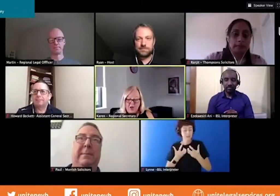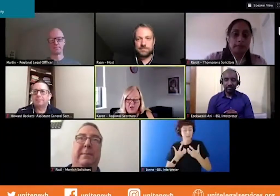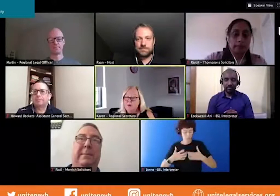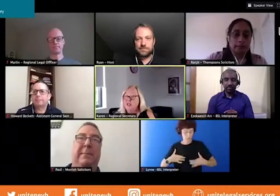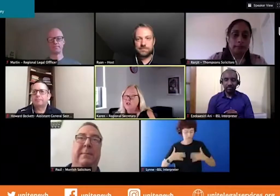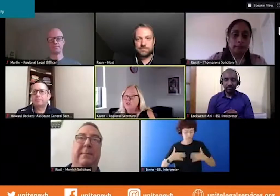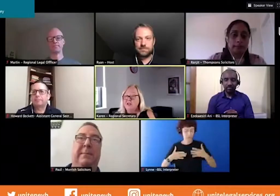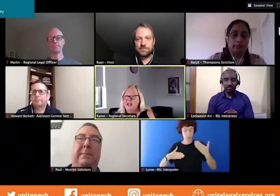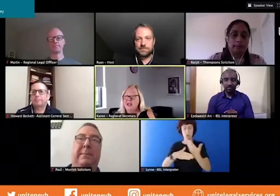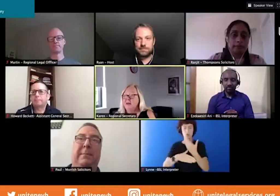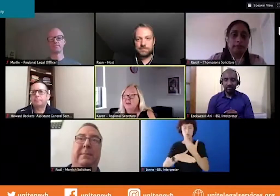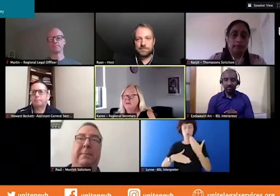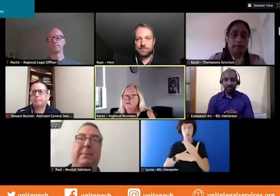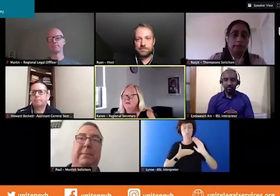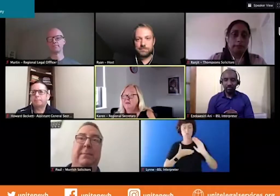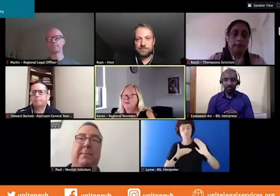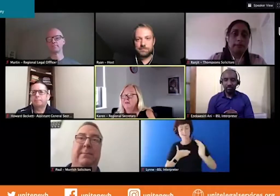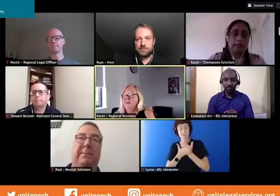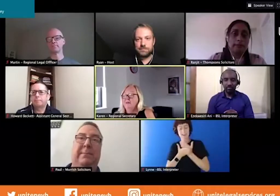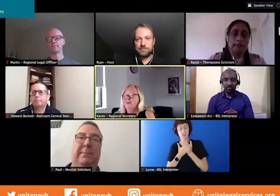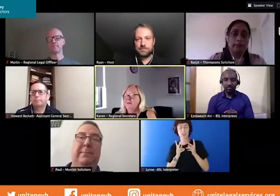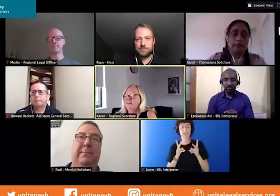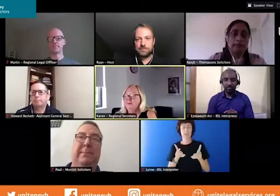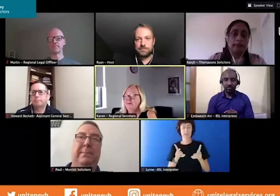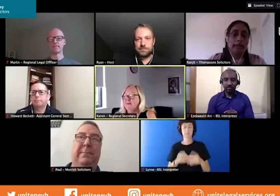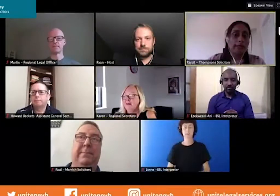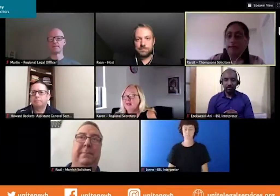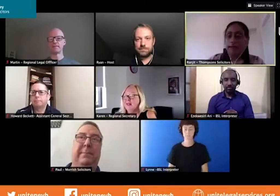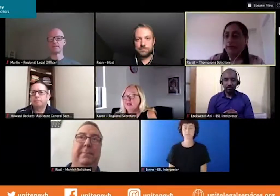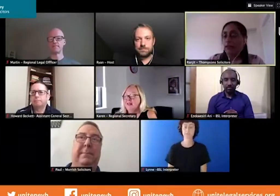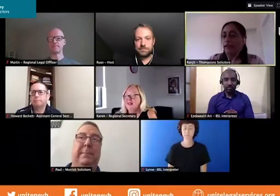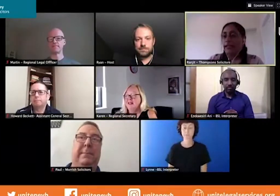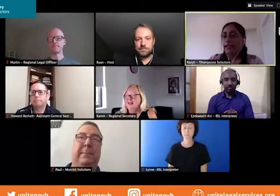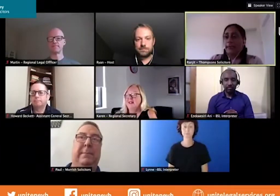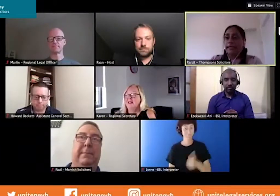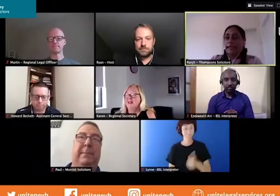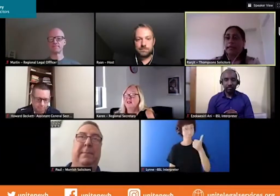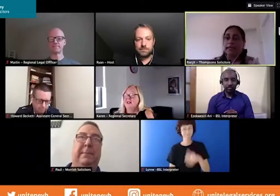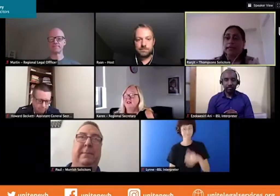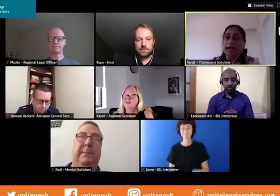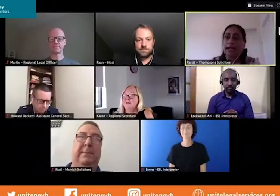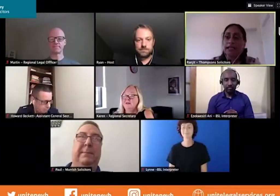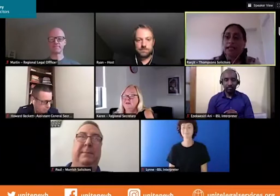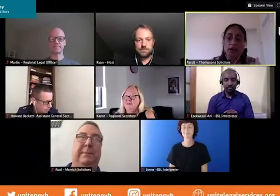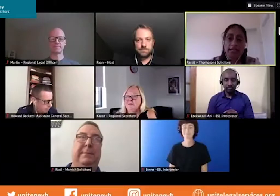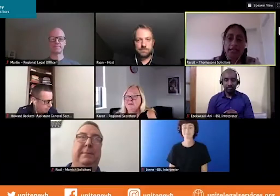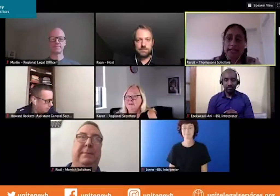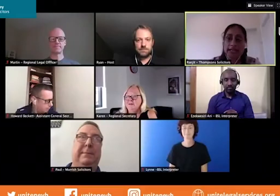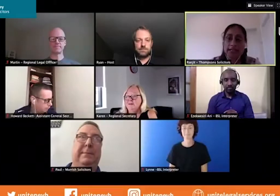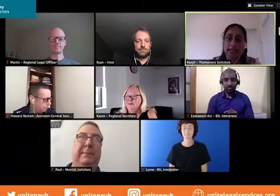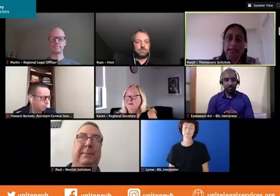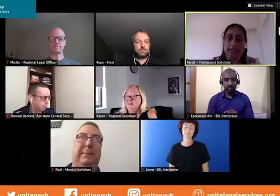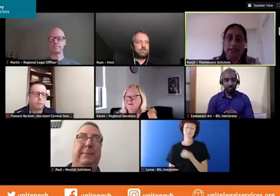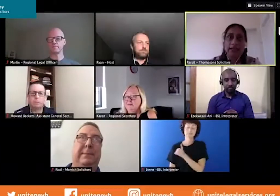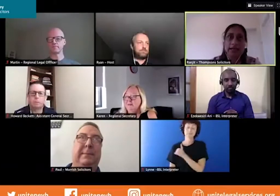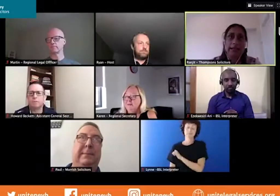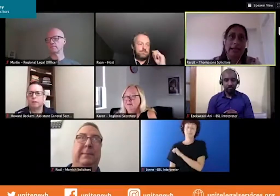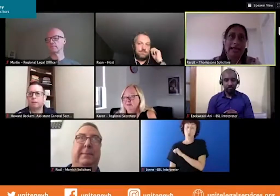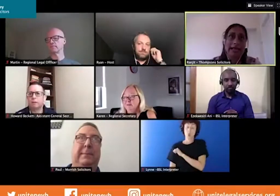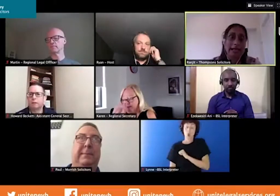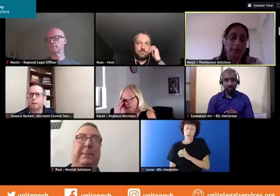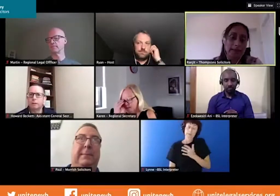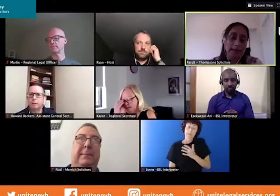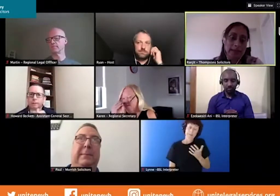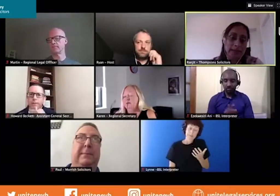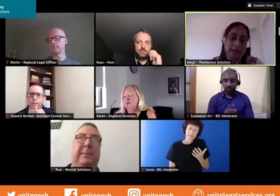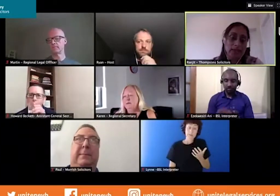scheme? Yep, that's absolutely fine. I mean, let's be honest. It's allowed businesses to